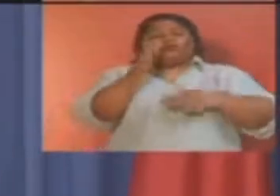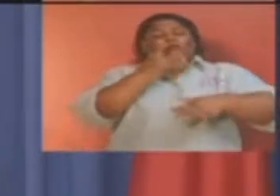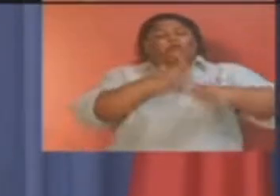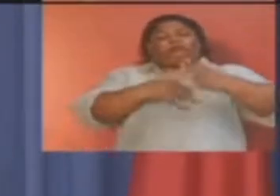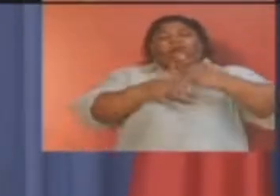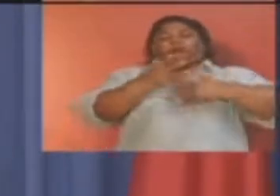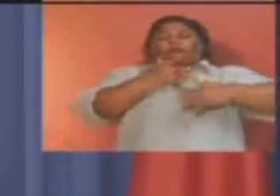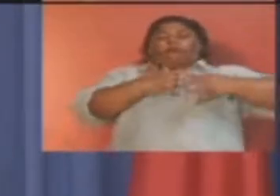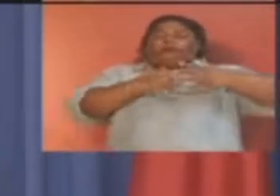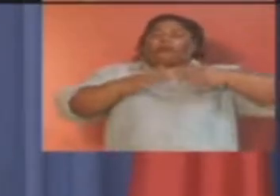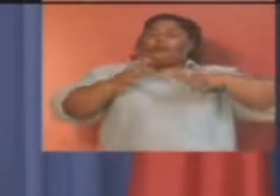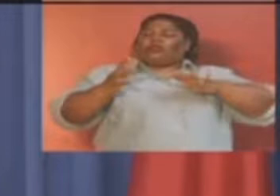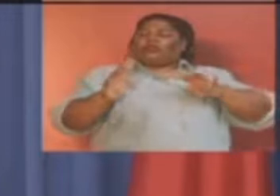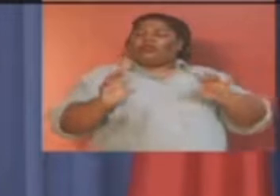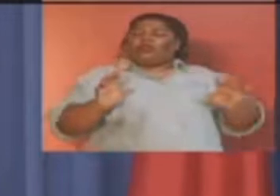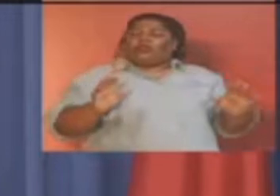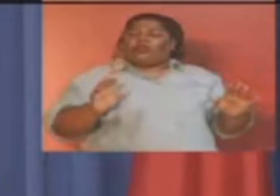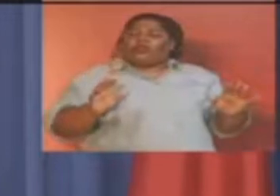congregating.